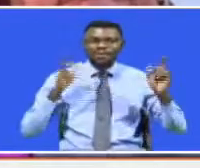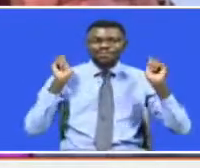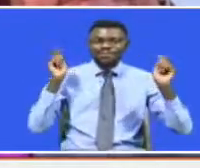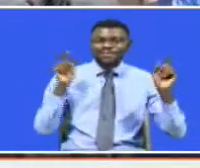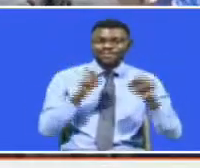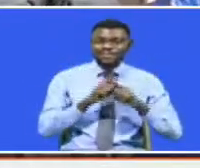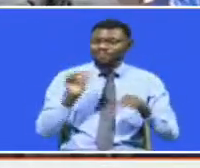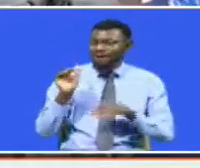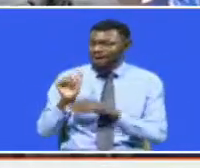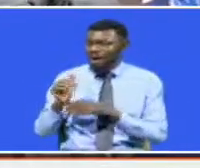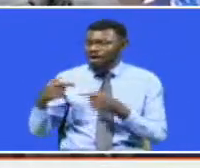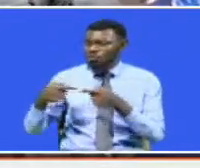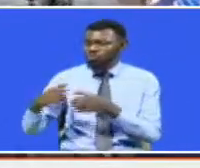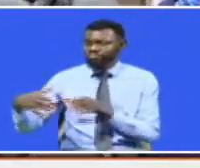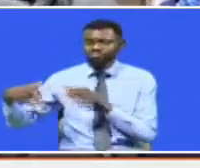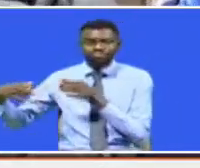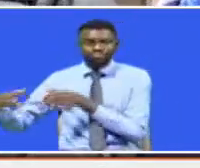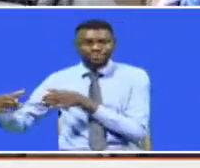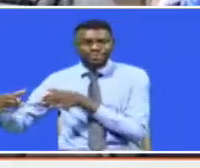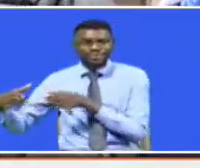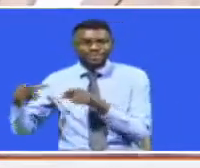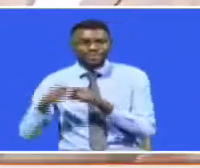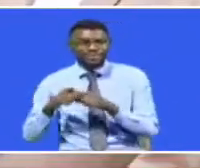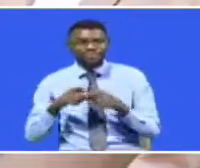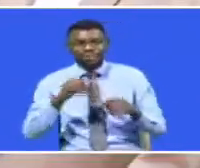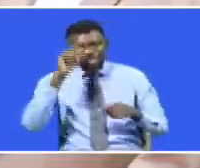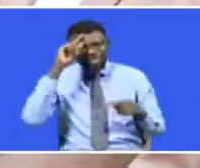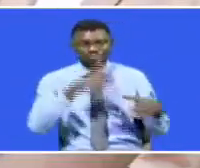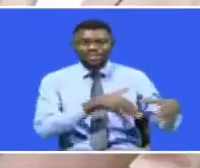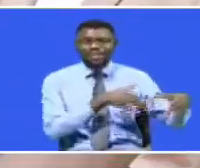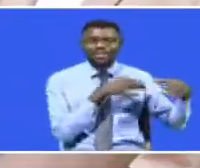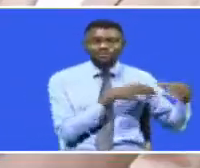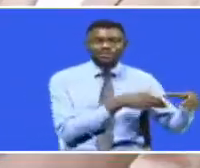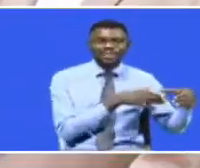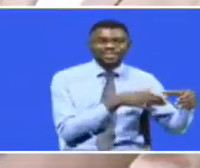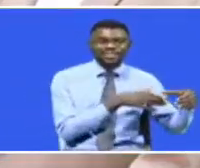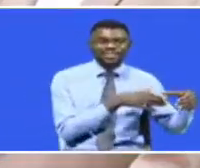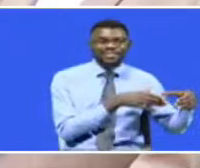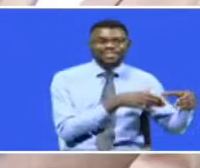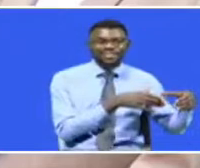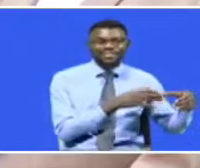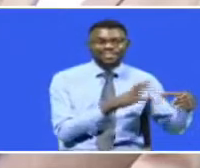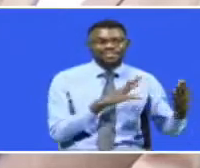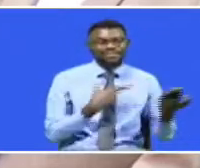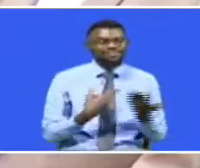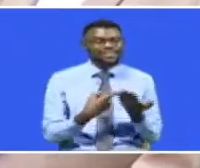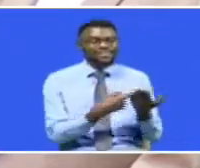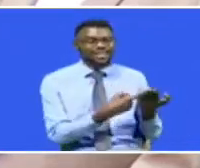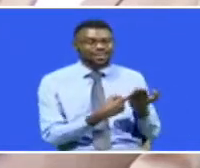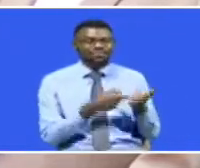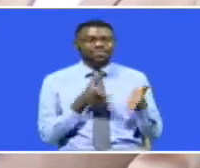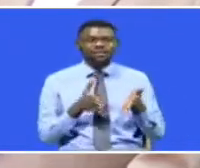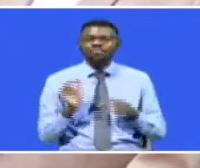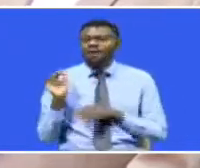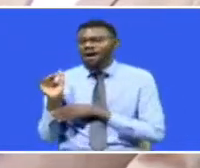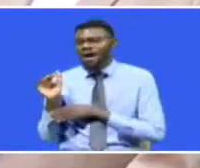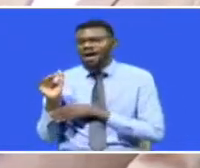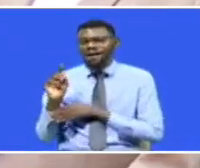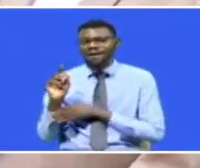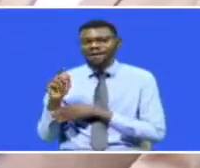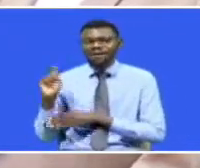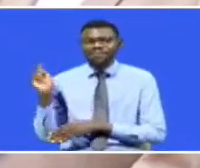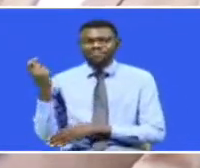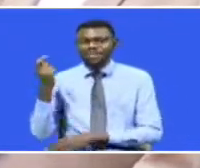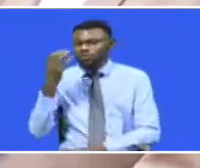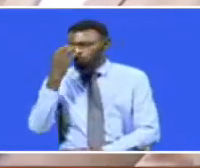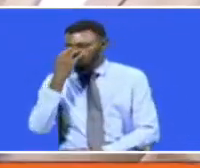and government leaders to embrace dialogue. We now call upon His Excellency President William Ruto and Right Honorable